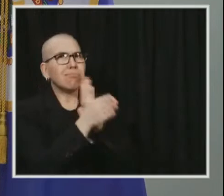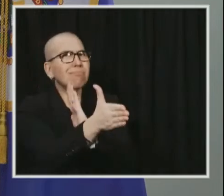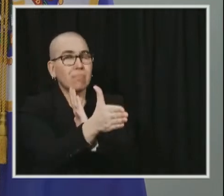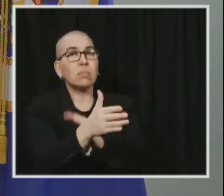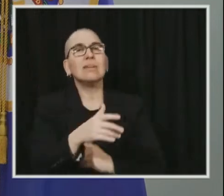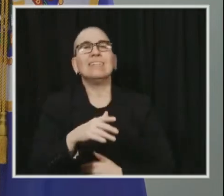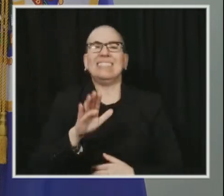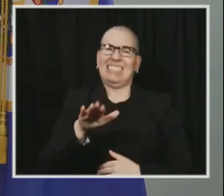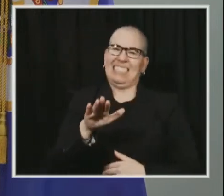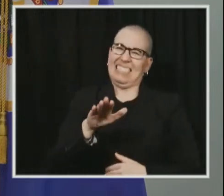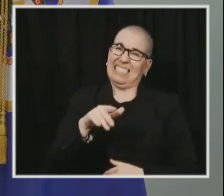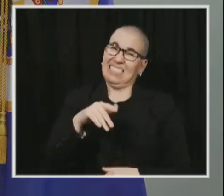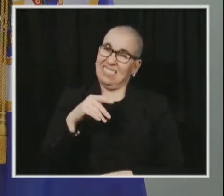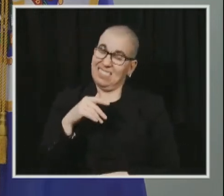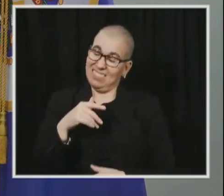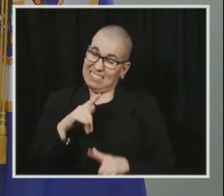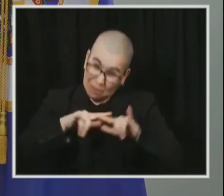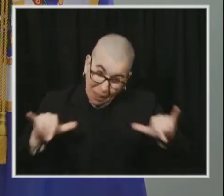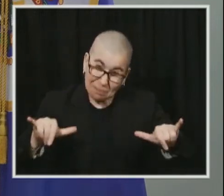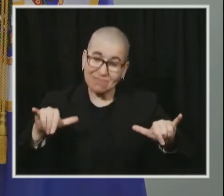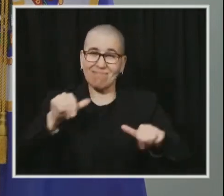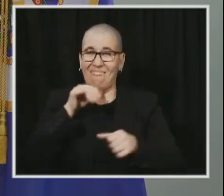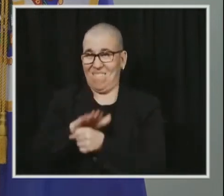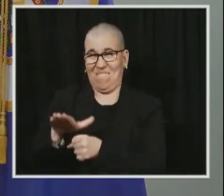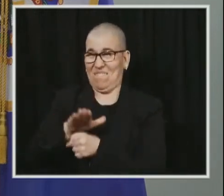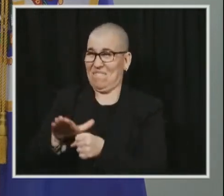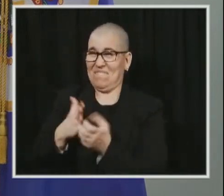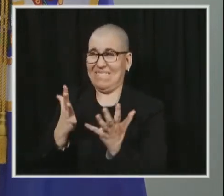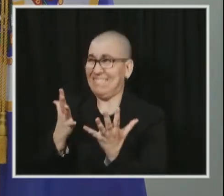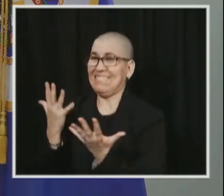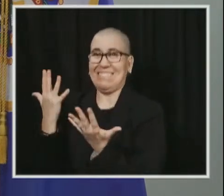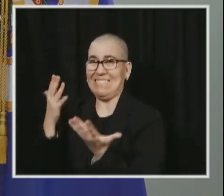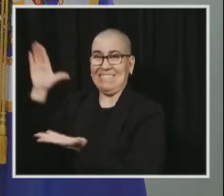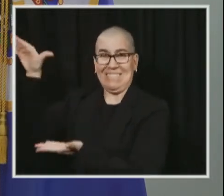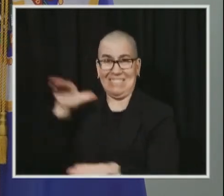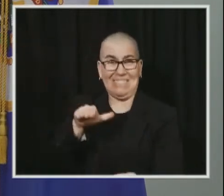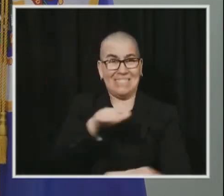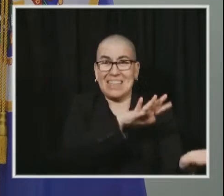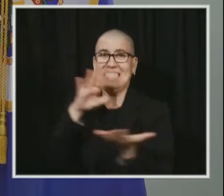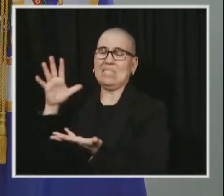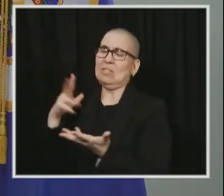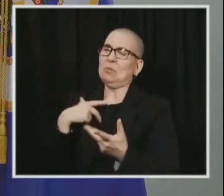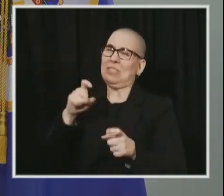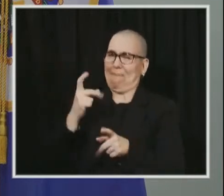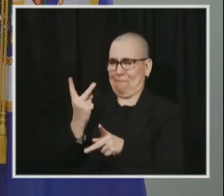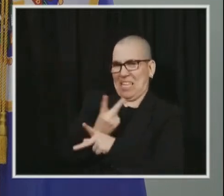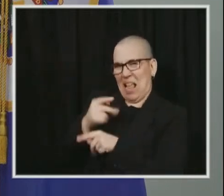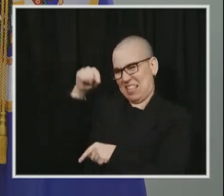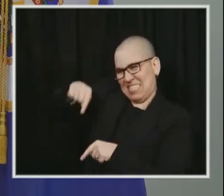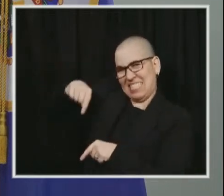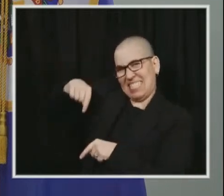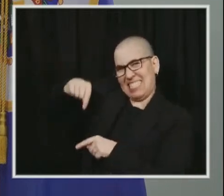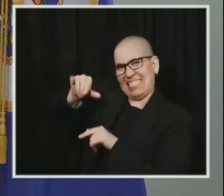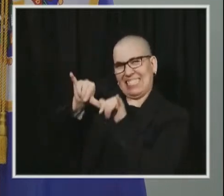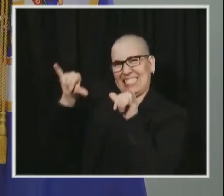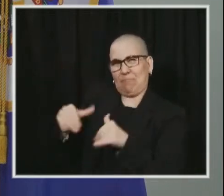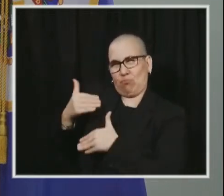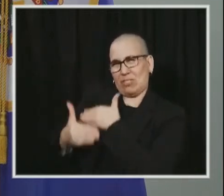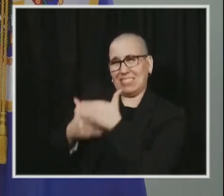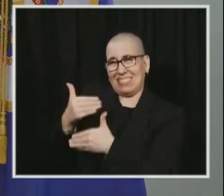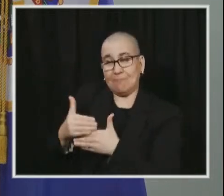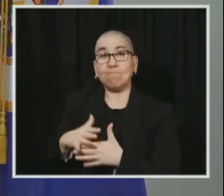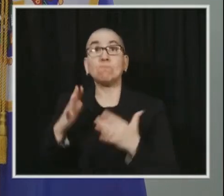There's not enough vaccines still at this point in time. So we have to figure out, but here's the thing that's really great, and the news that we're going to let you know today